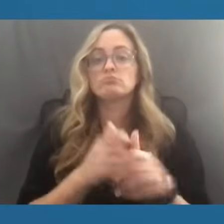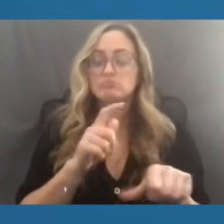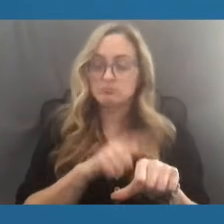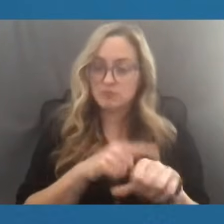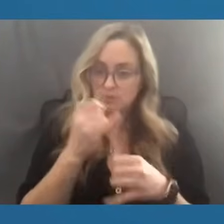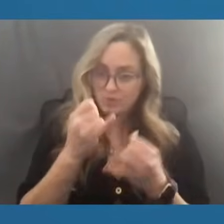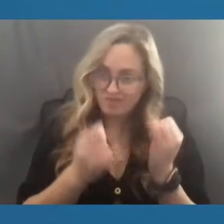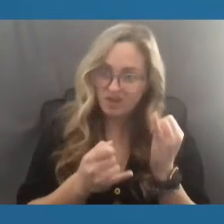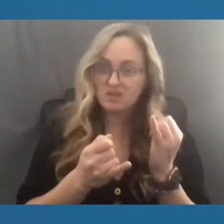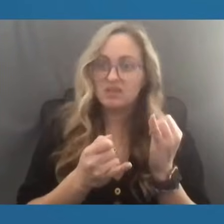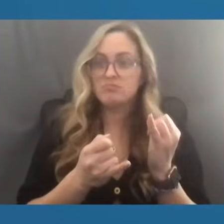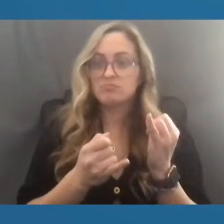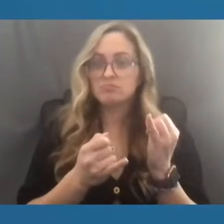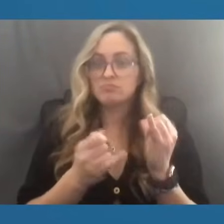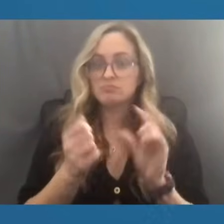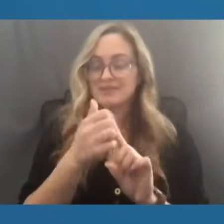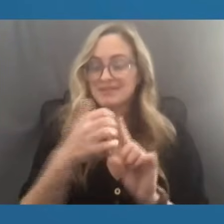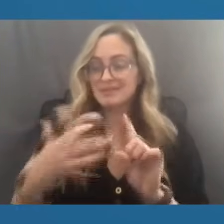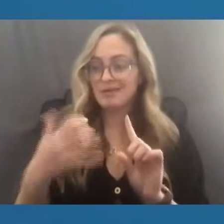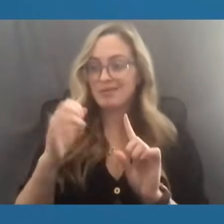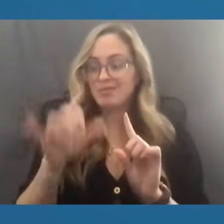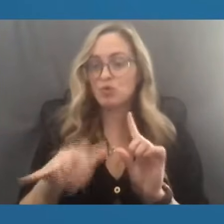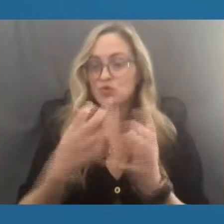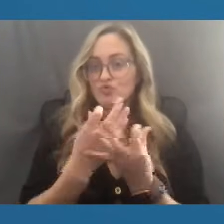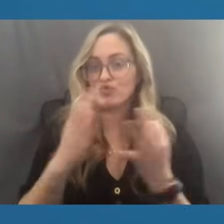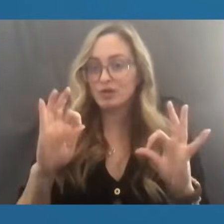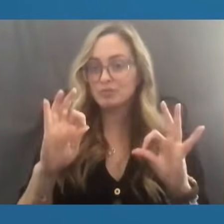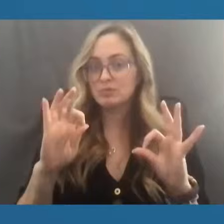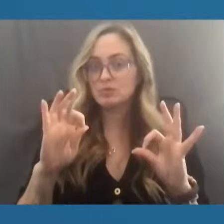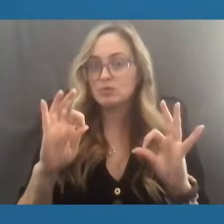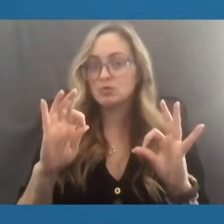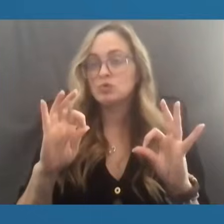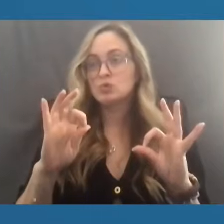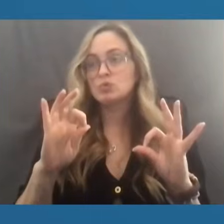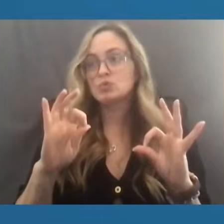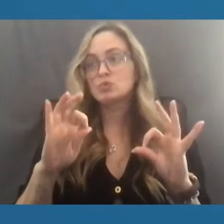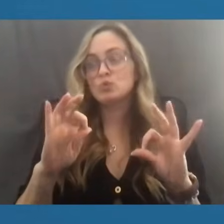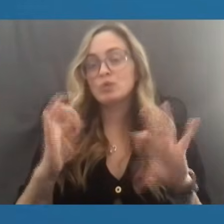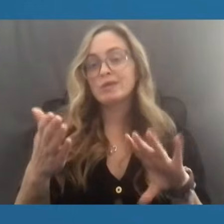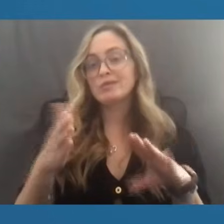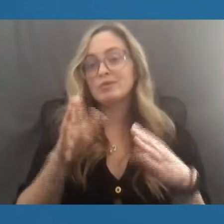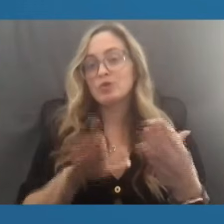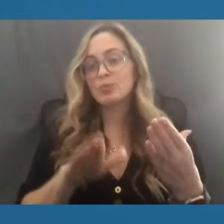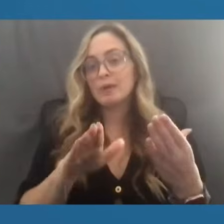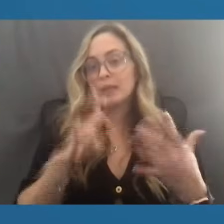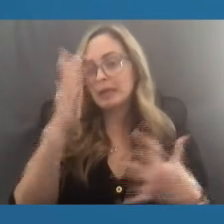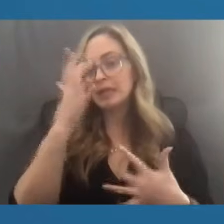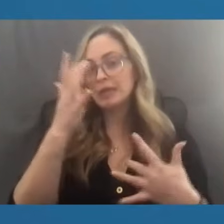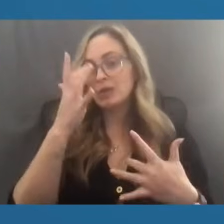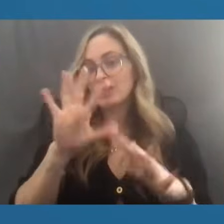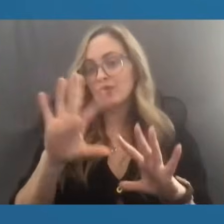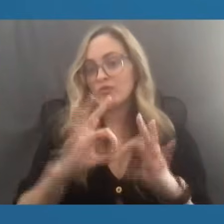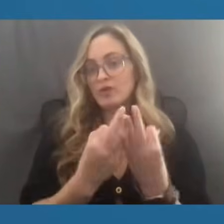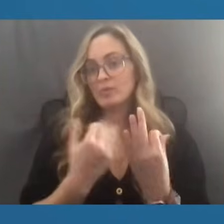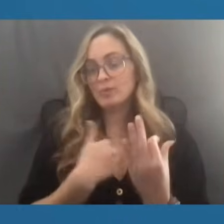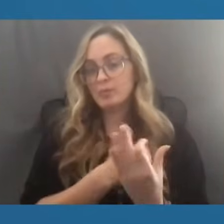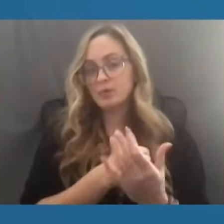finally extend those freedoms to the terminally ill and their families. And so I thank all of you.